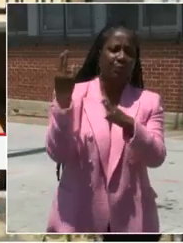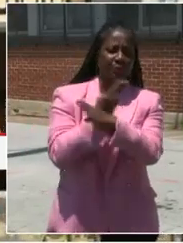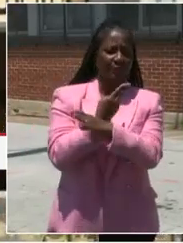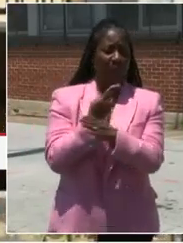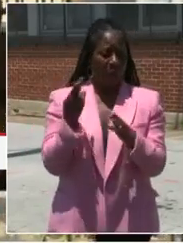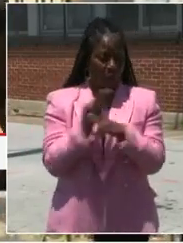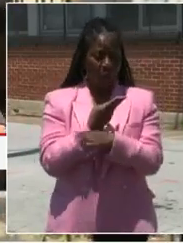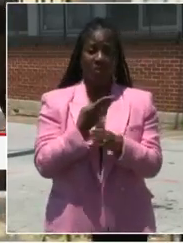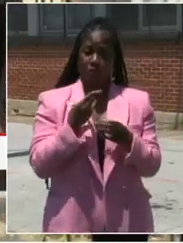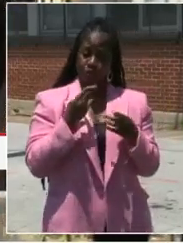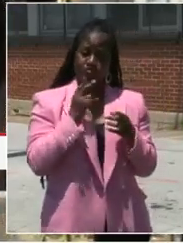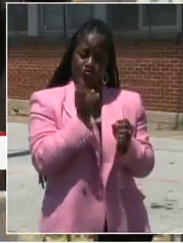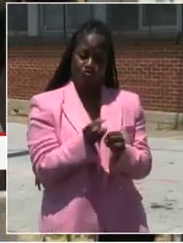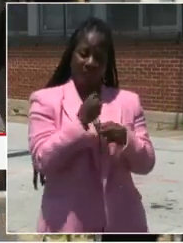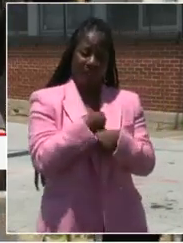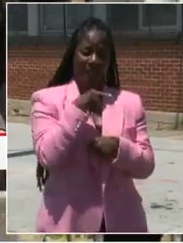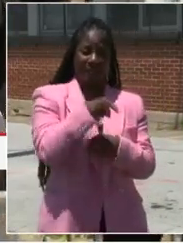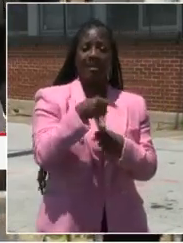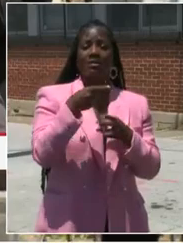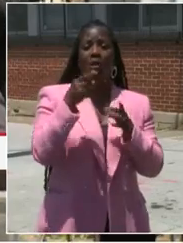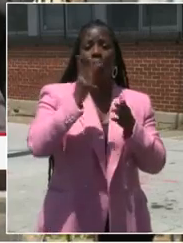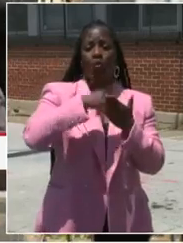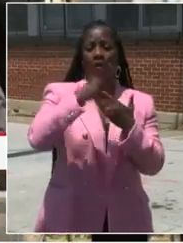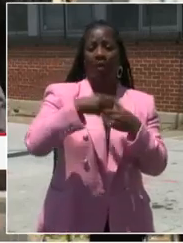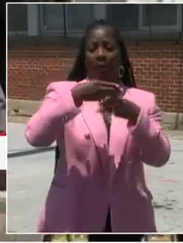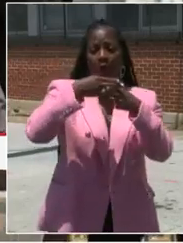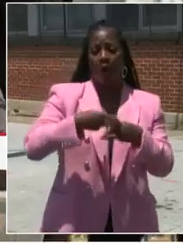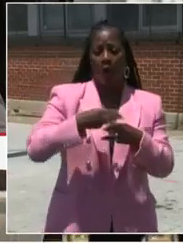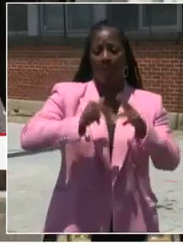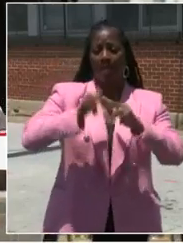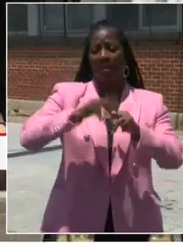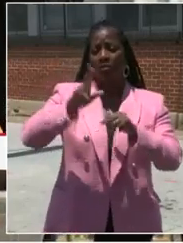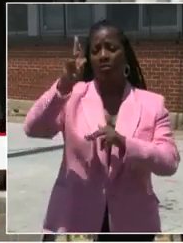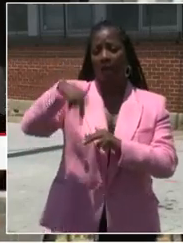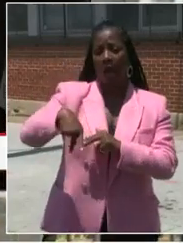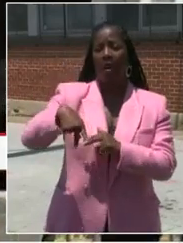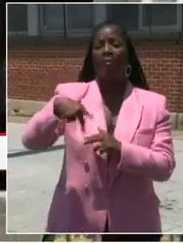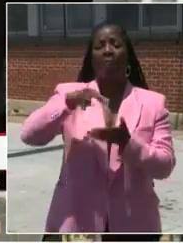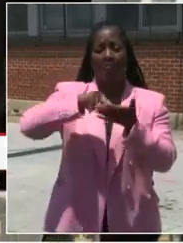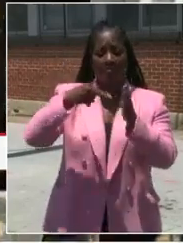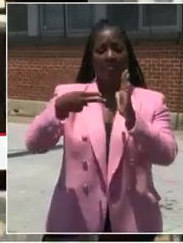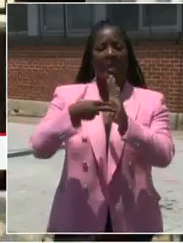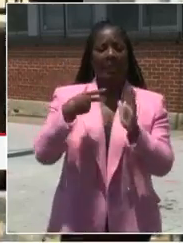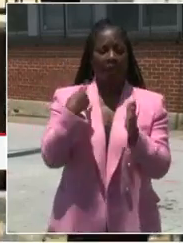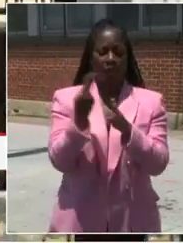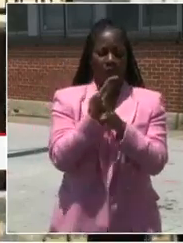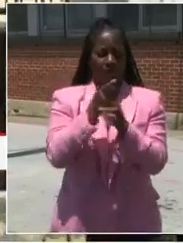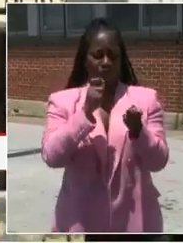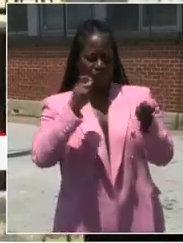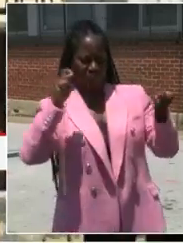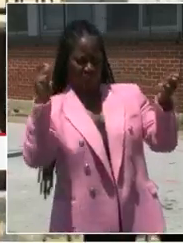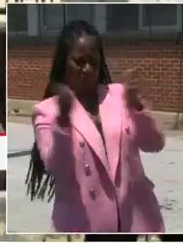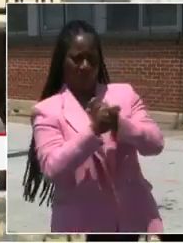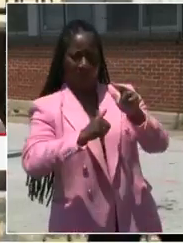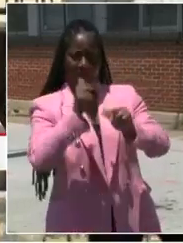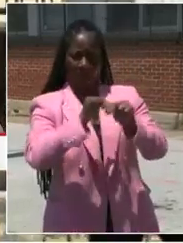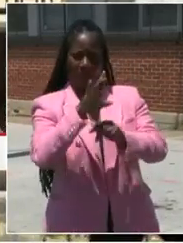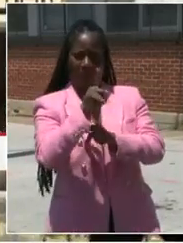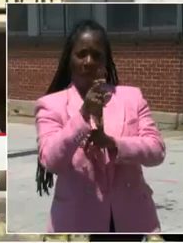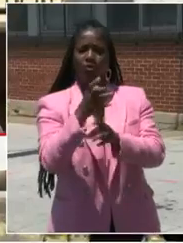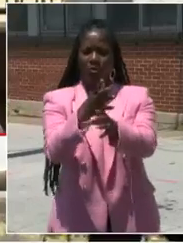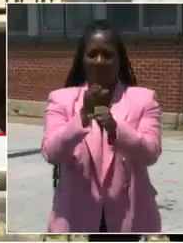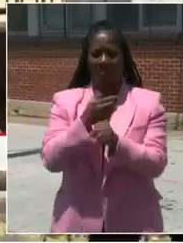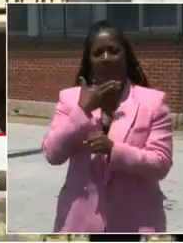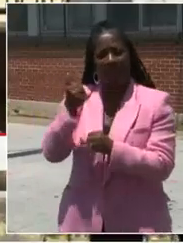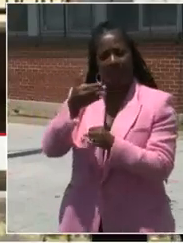program I call the Build Up, transformative building blocks for getting to the best version of you. I even put some